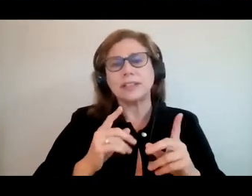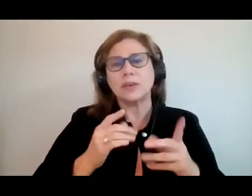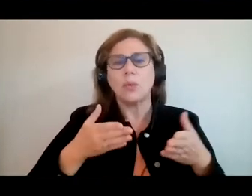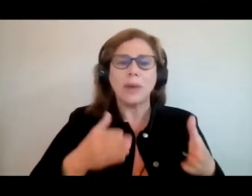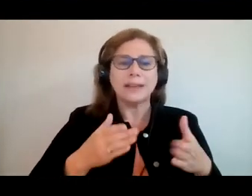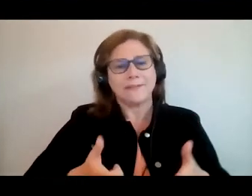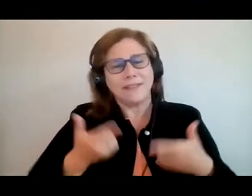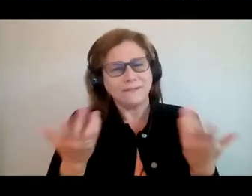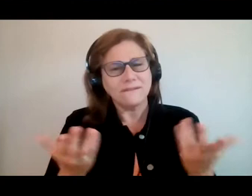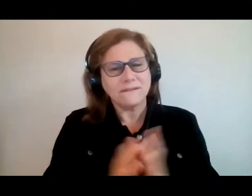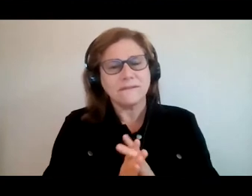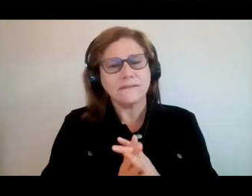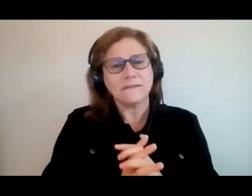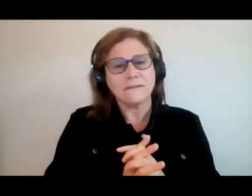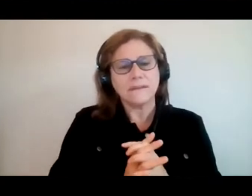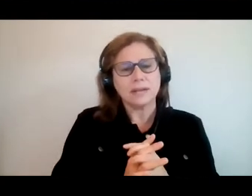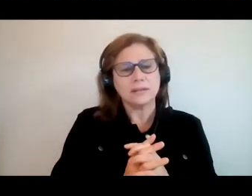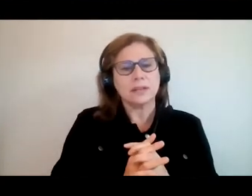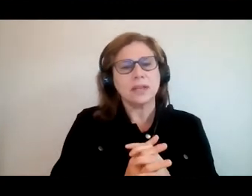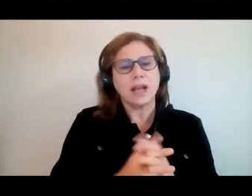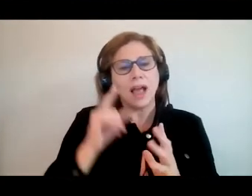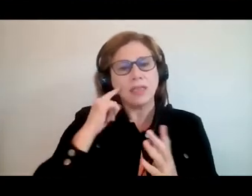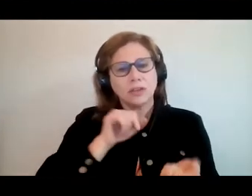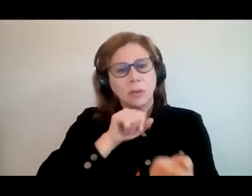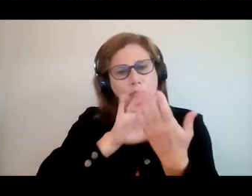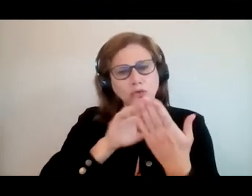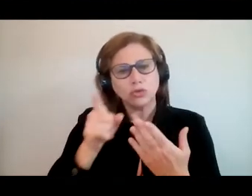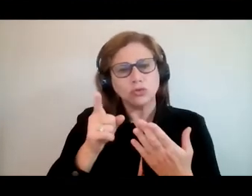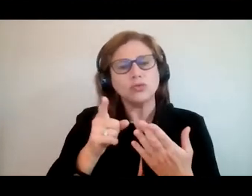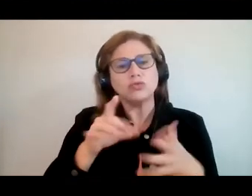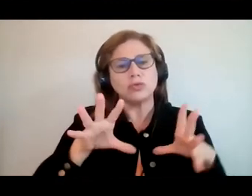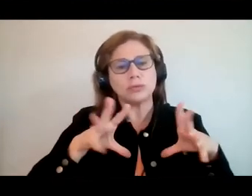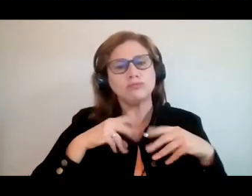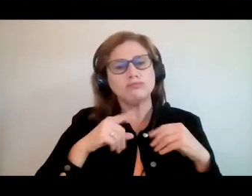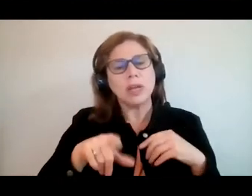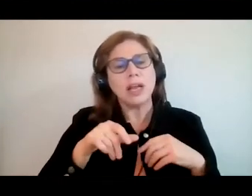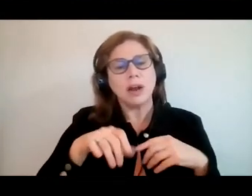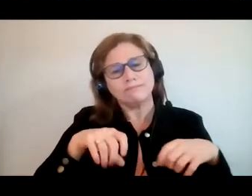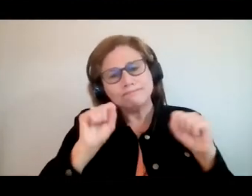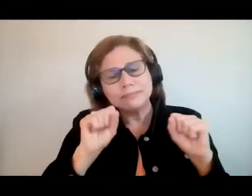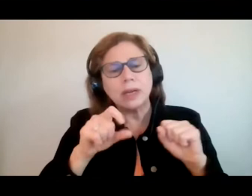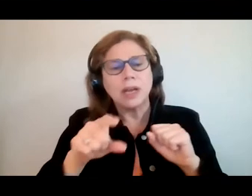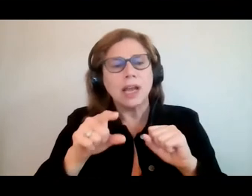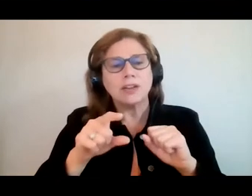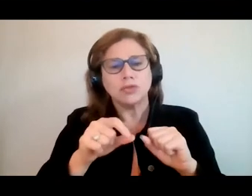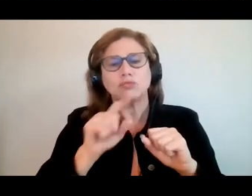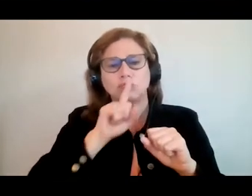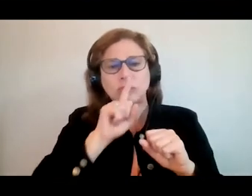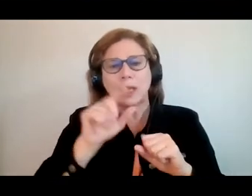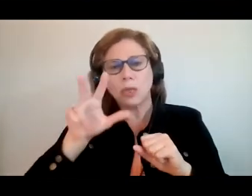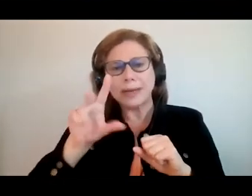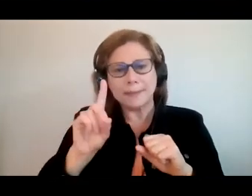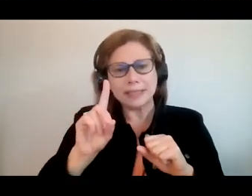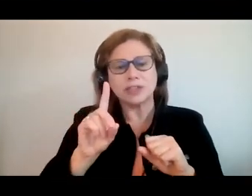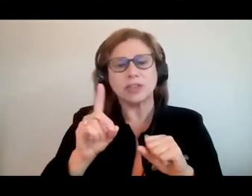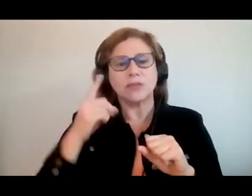I think, you know, the approach you've taken is very three-dimensional to this portrait, you know, and I